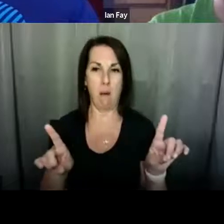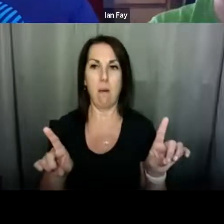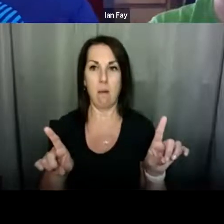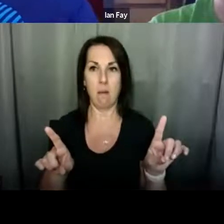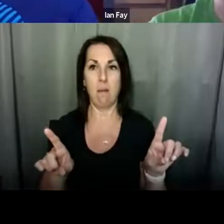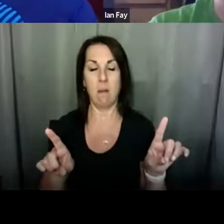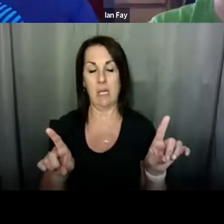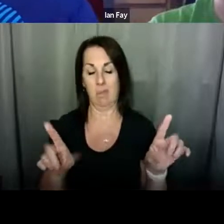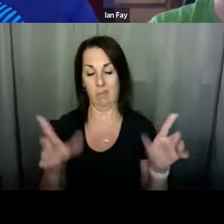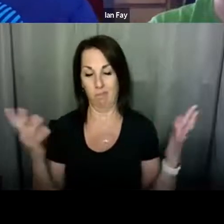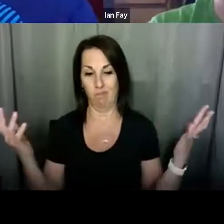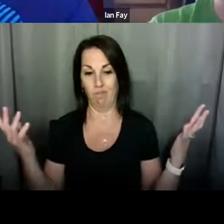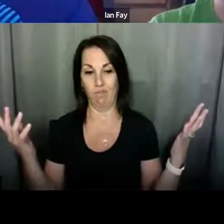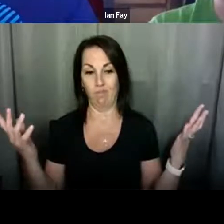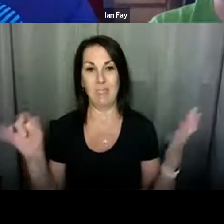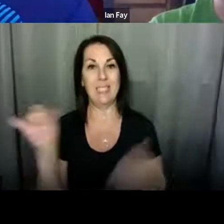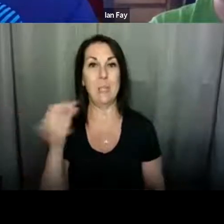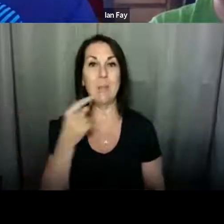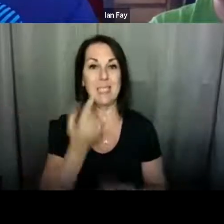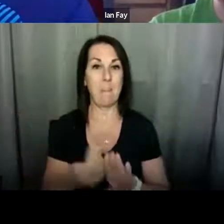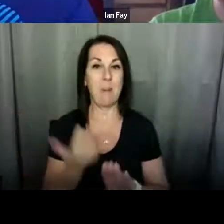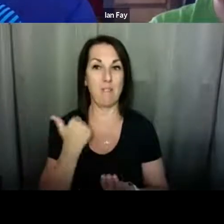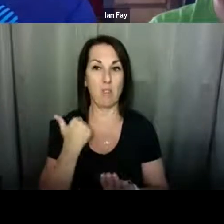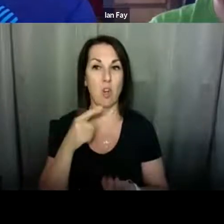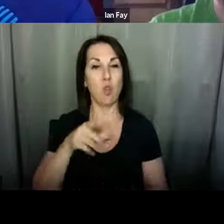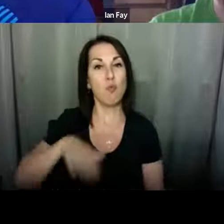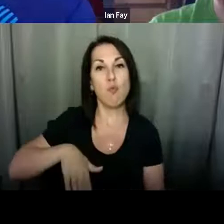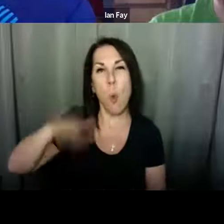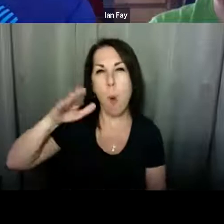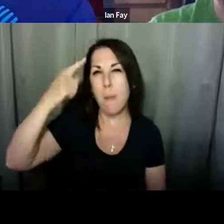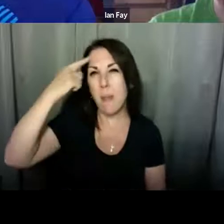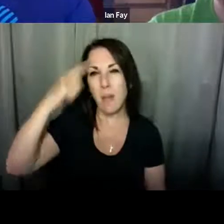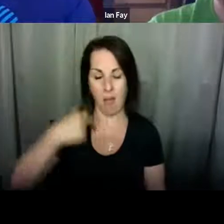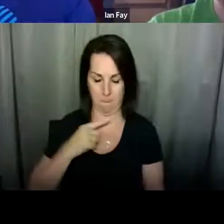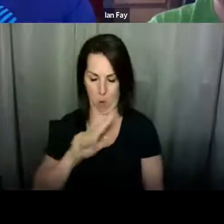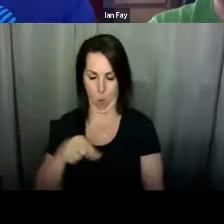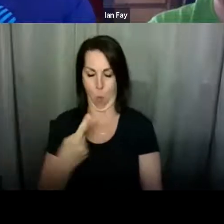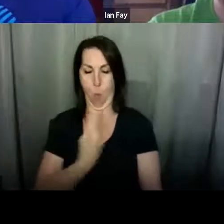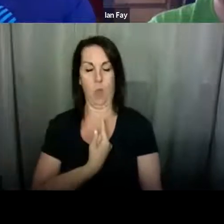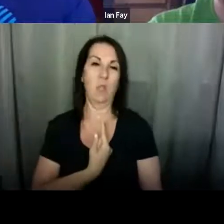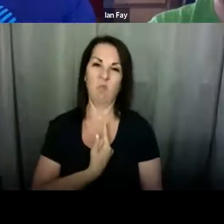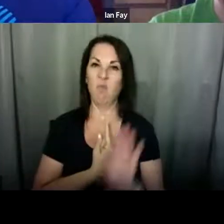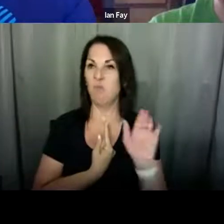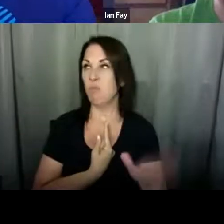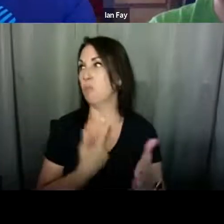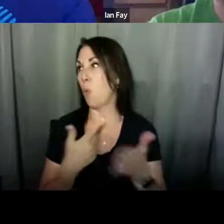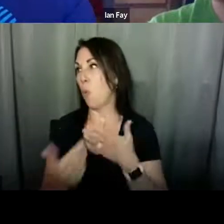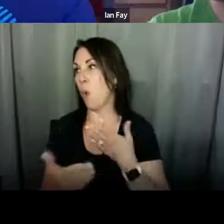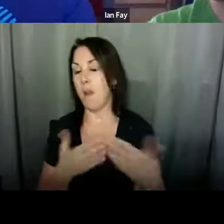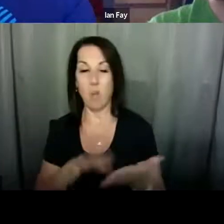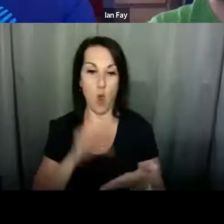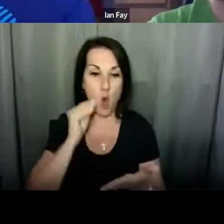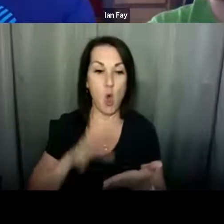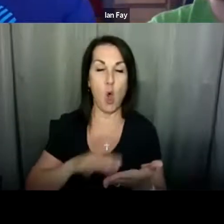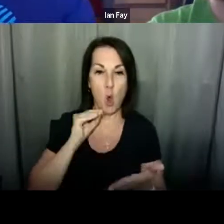yeah, the fact that, like I touched on before, you know, you grow up thinking, like, oh, you're the only one and there's whatever, and you learn to do things a